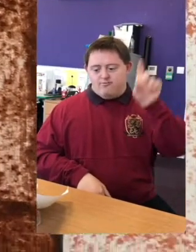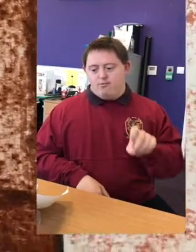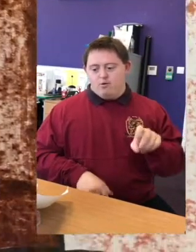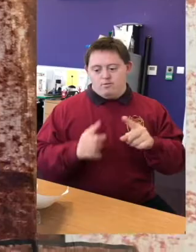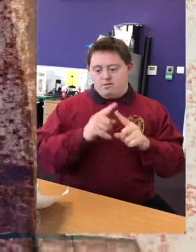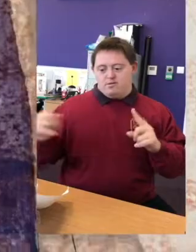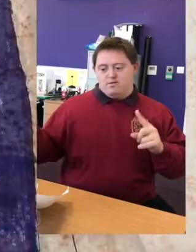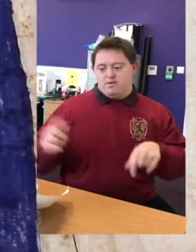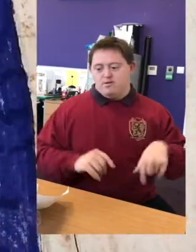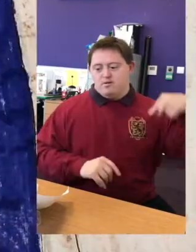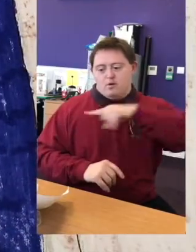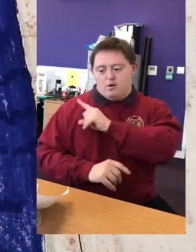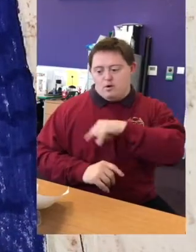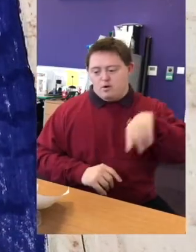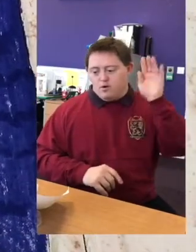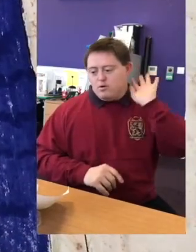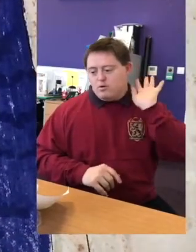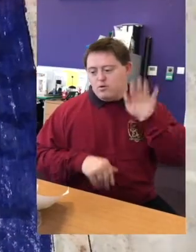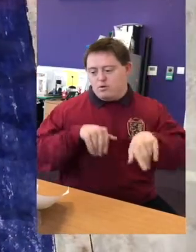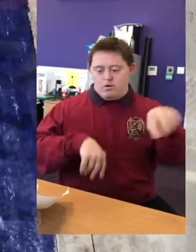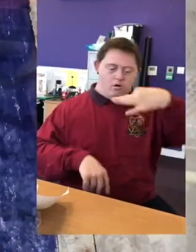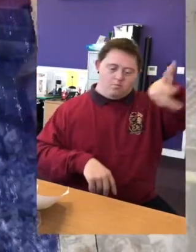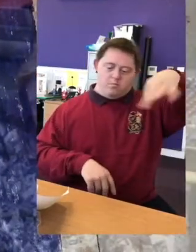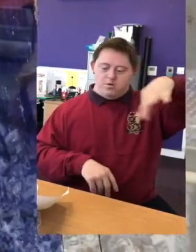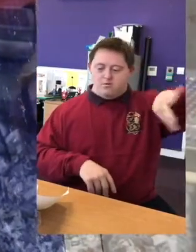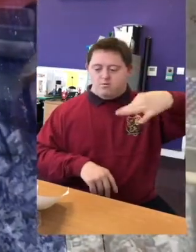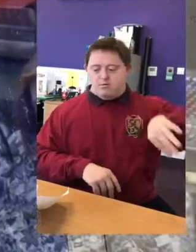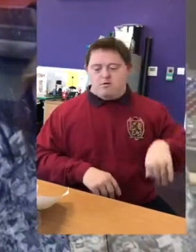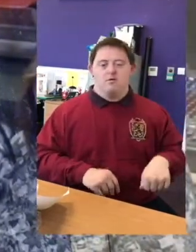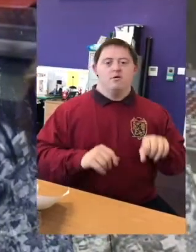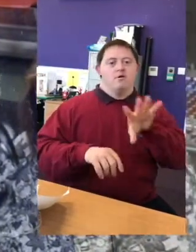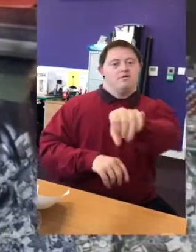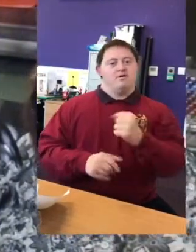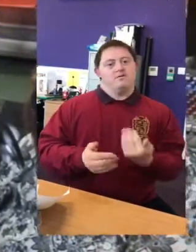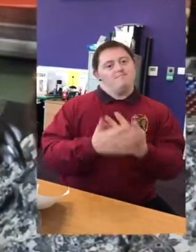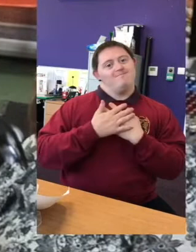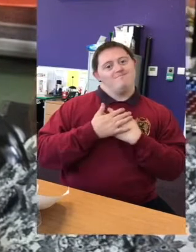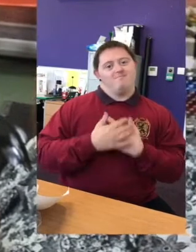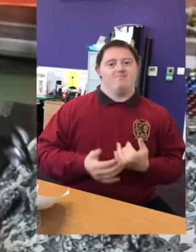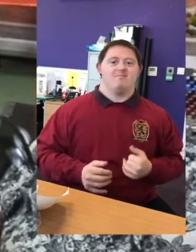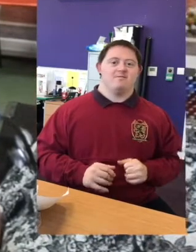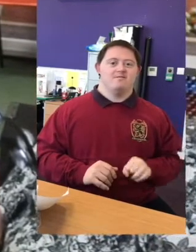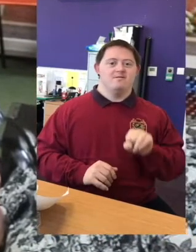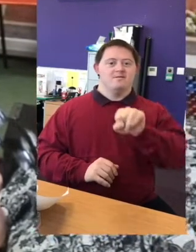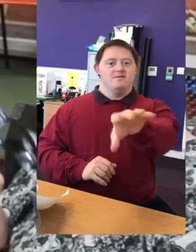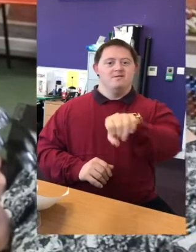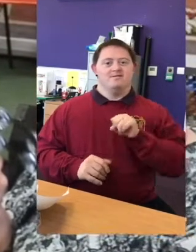Out from the distance, I hear those mission bells. Take a breath.